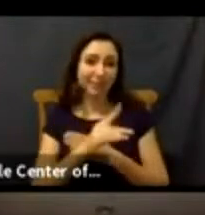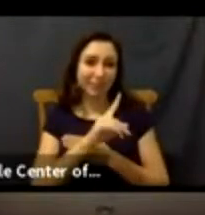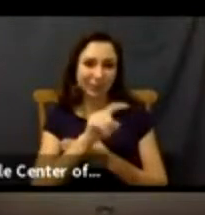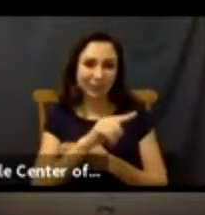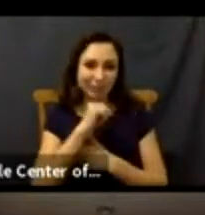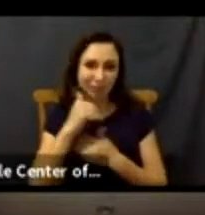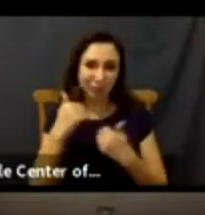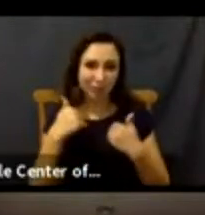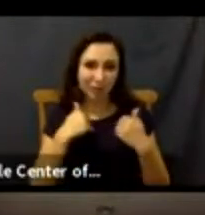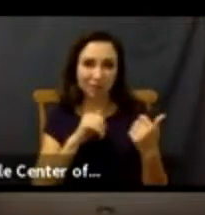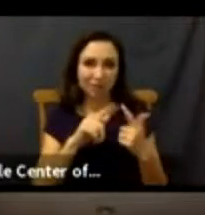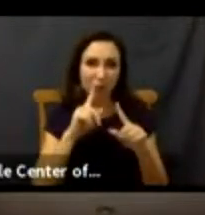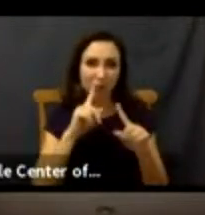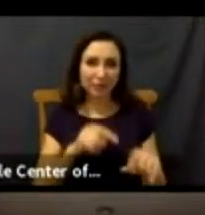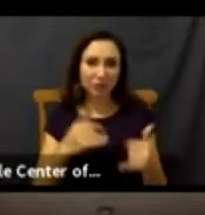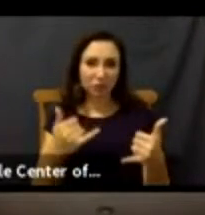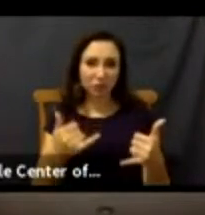Sure.